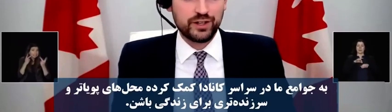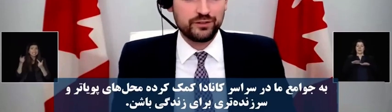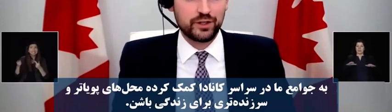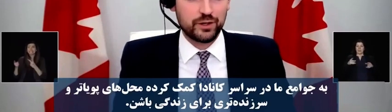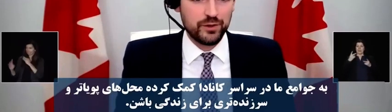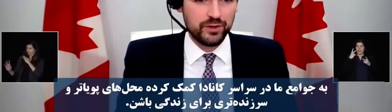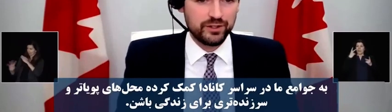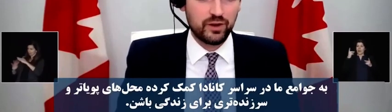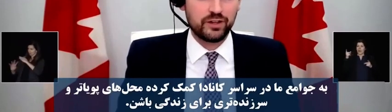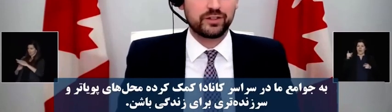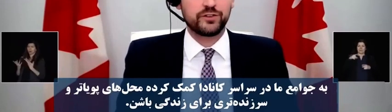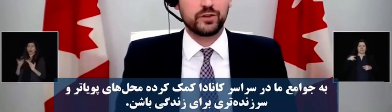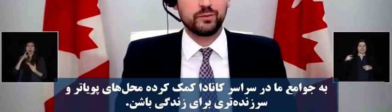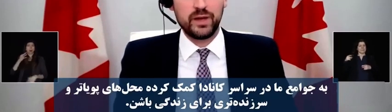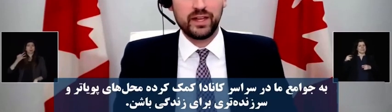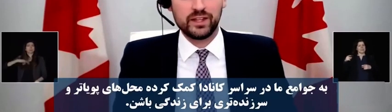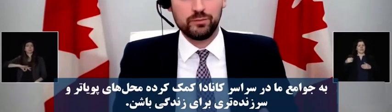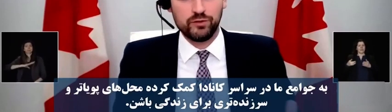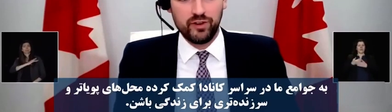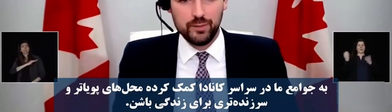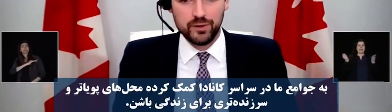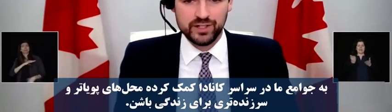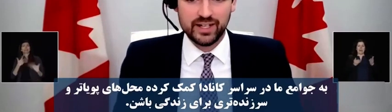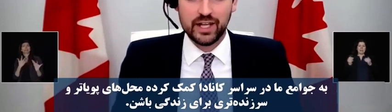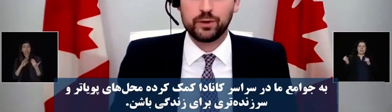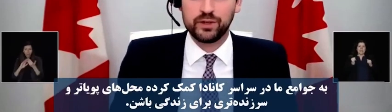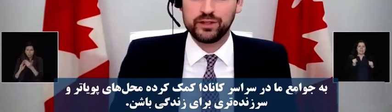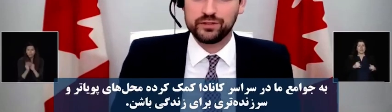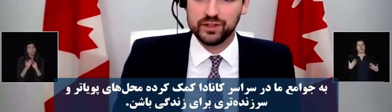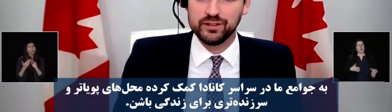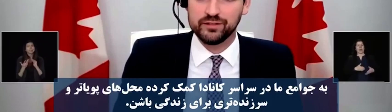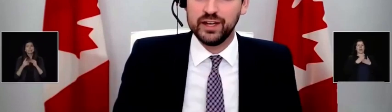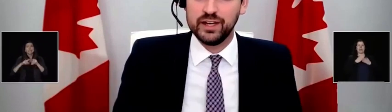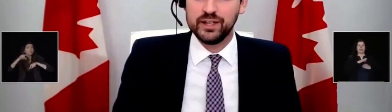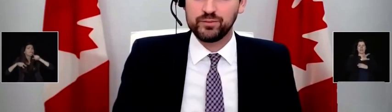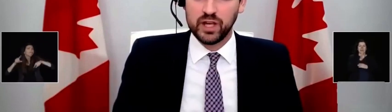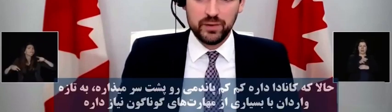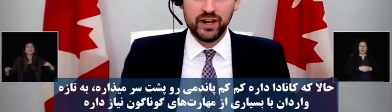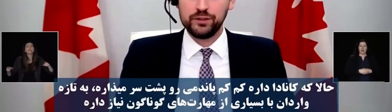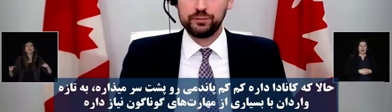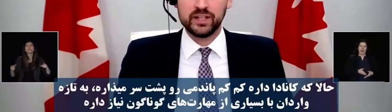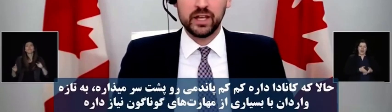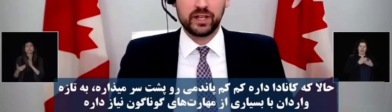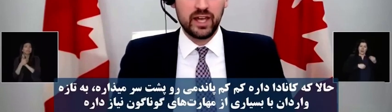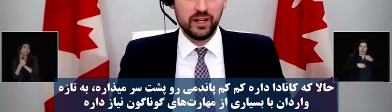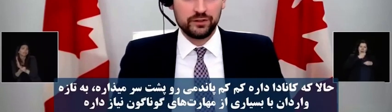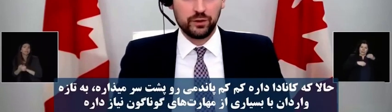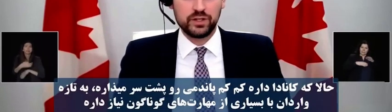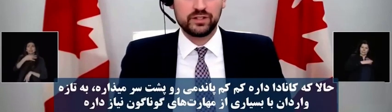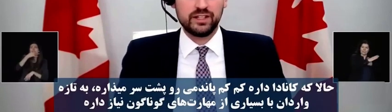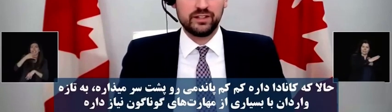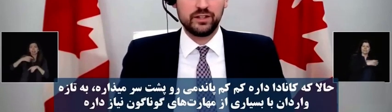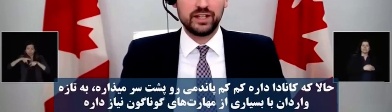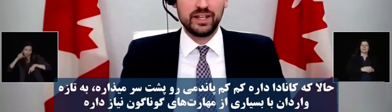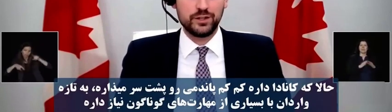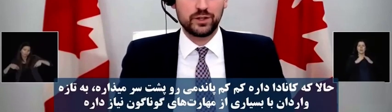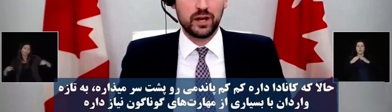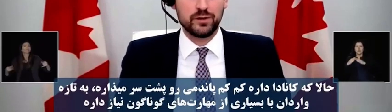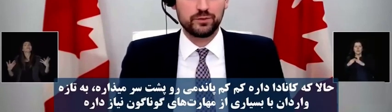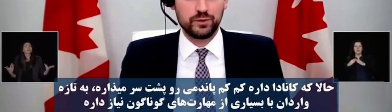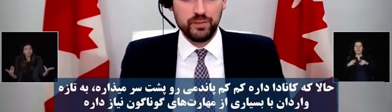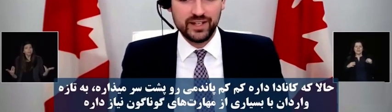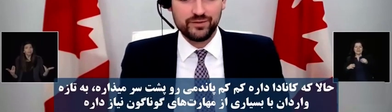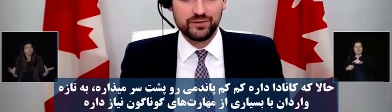Immigration strengthens our communities across the country by making them more vibrant and dynamic places to live. Coming out of this pandemic, Canada is going to continue to